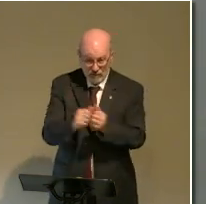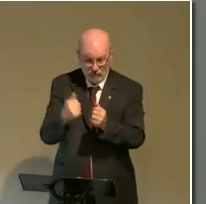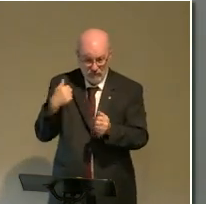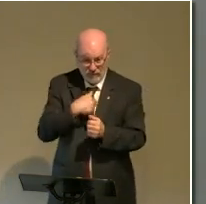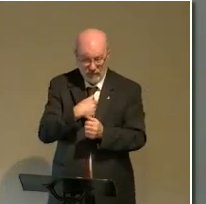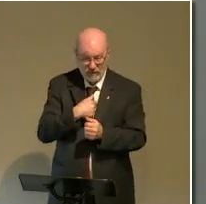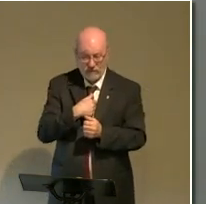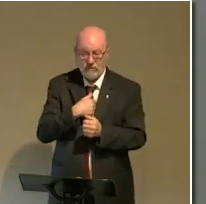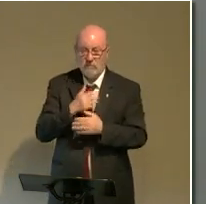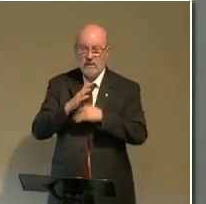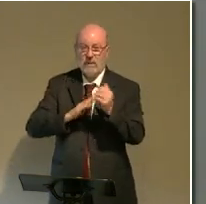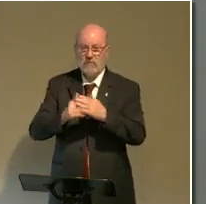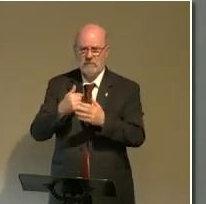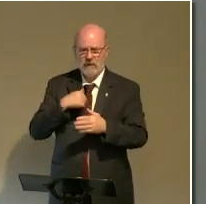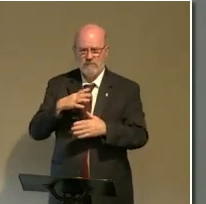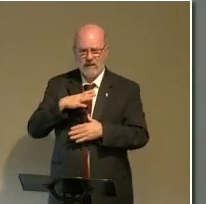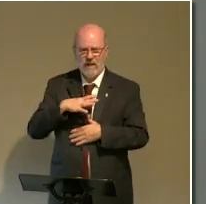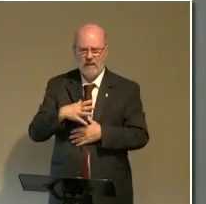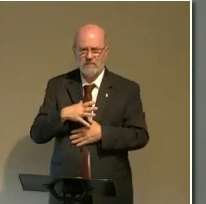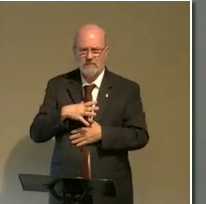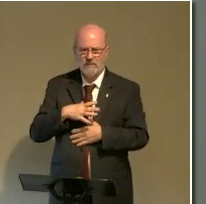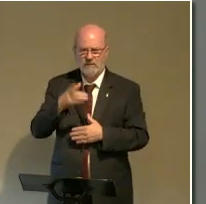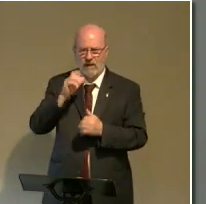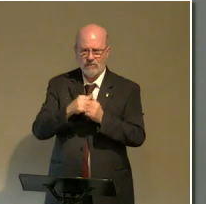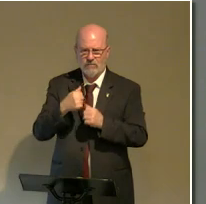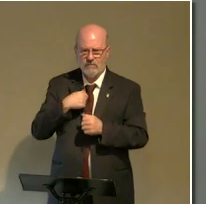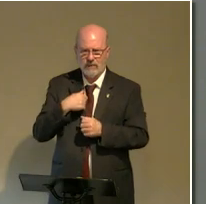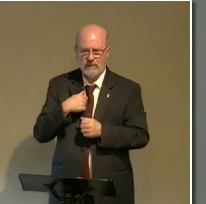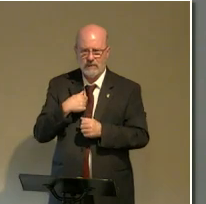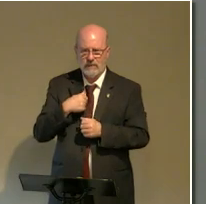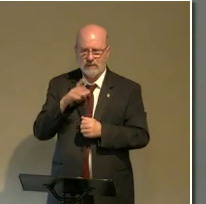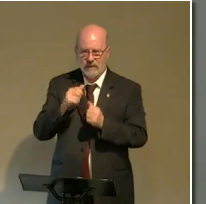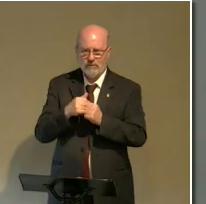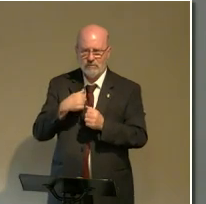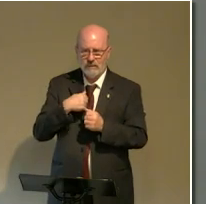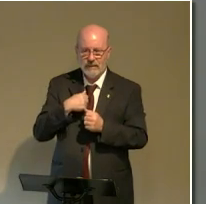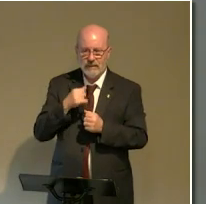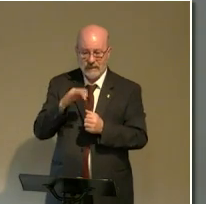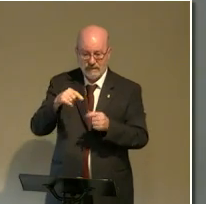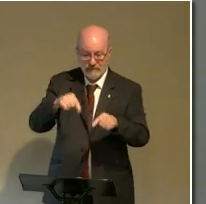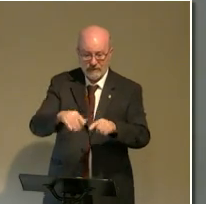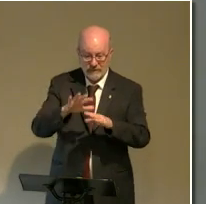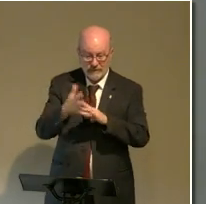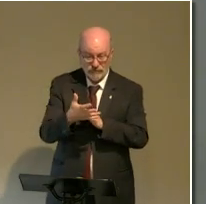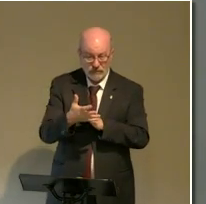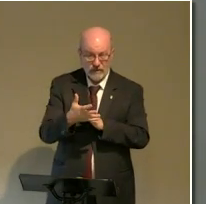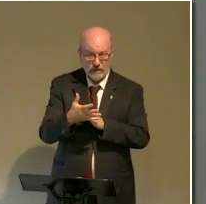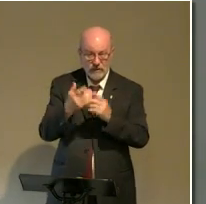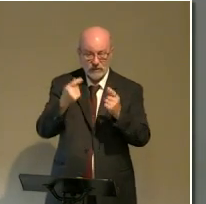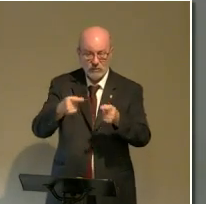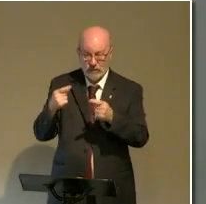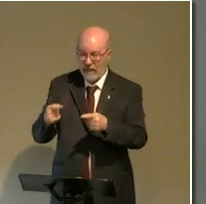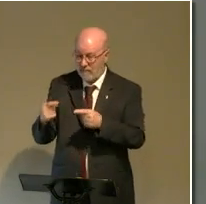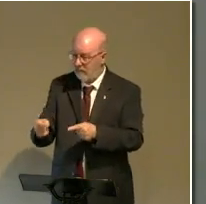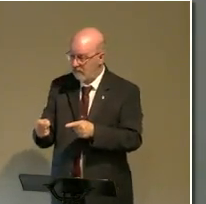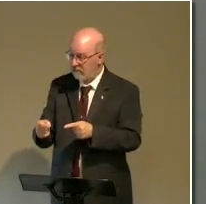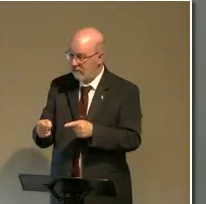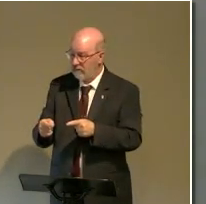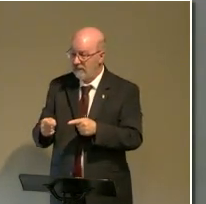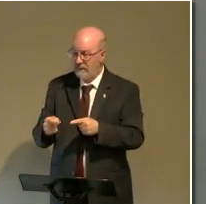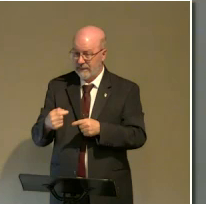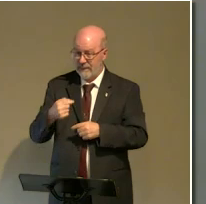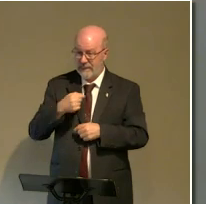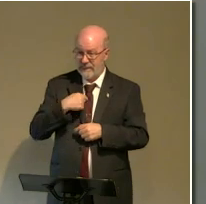take comfort and say, I'm good. I'm good. He's with me. If this situation is going to happen, it's